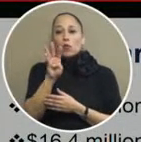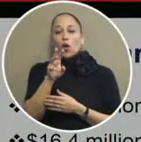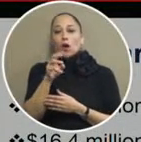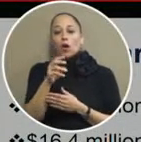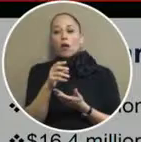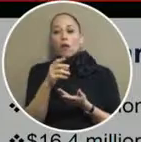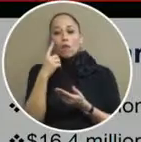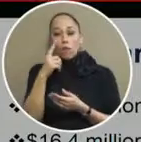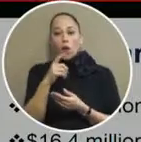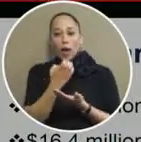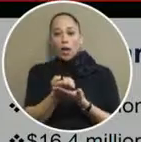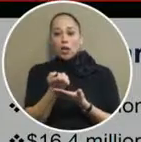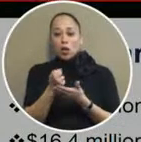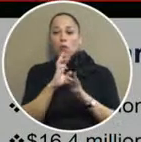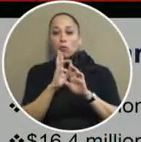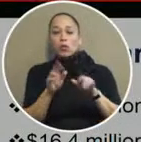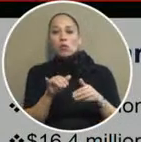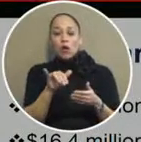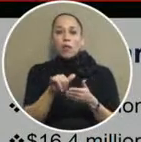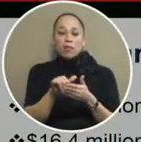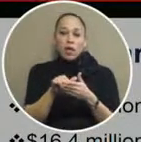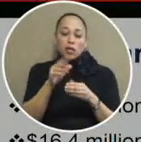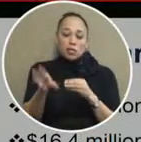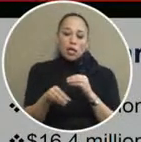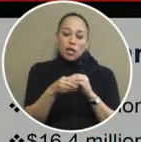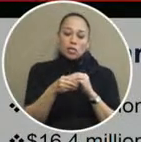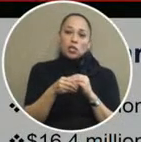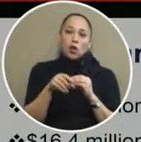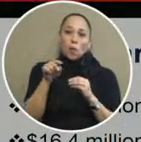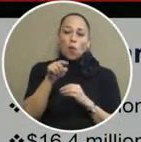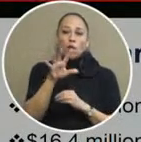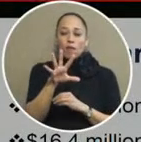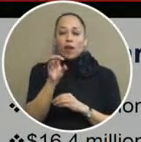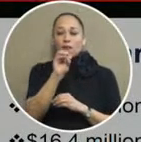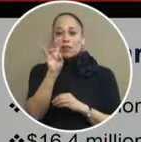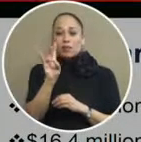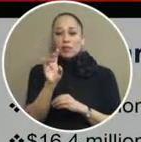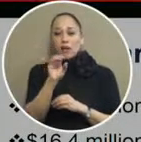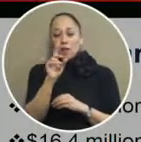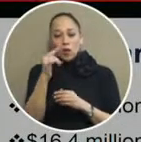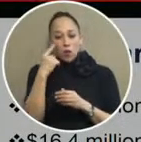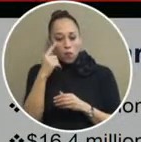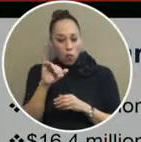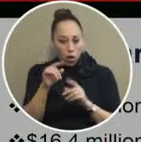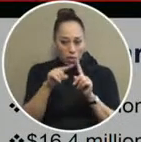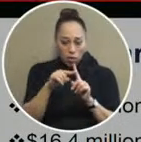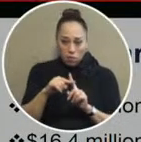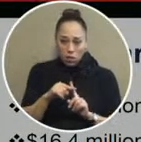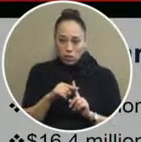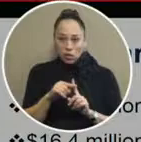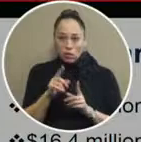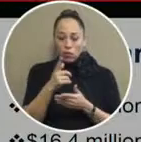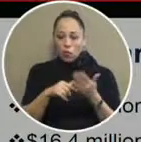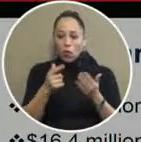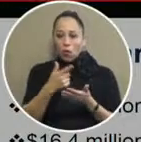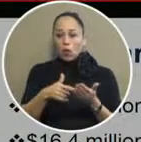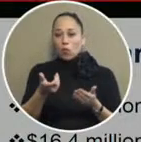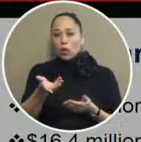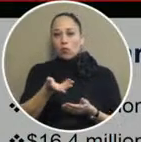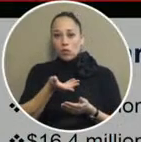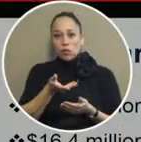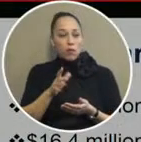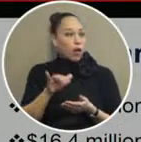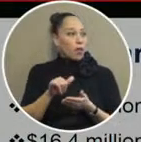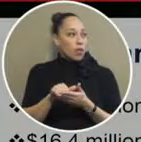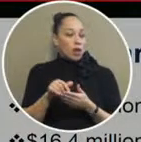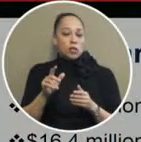community response does not include the additional $5.7 that I just referenced from the housing and urban development funding we received. So when you